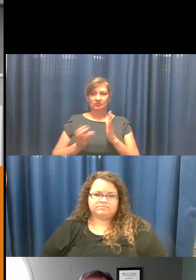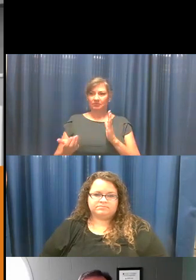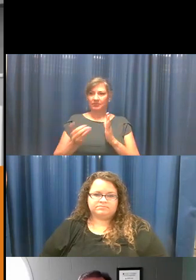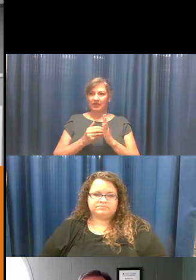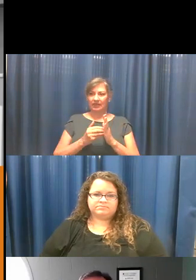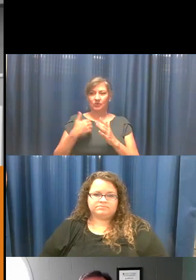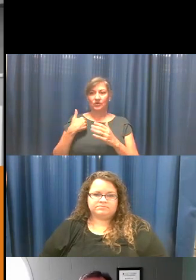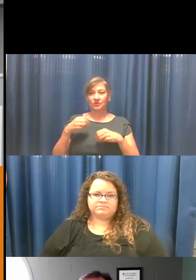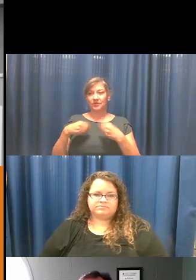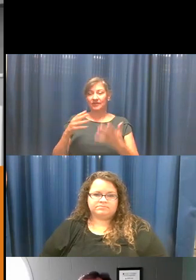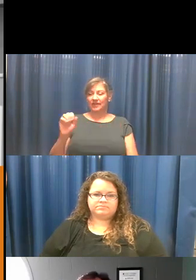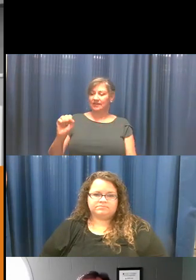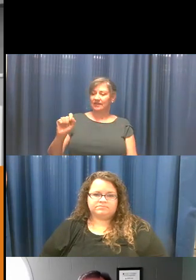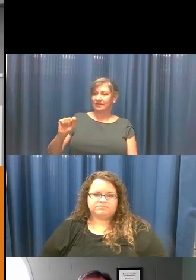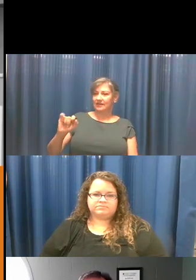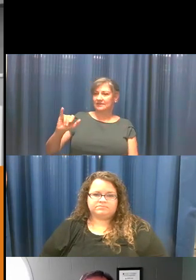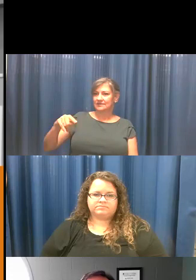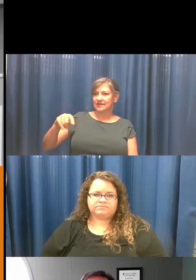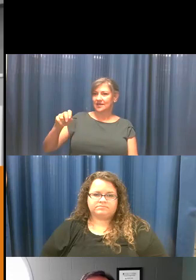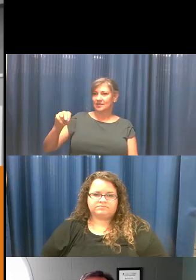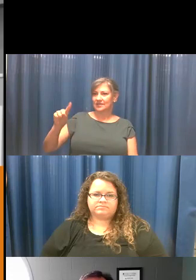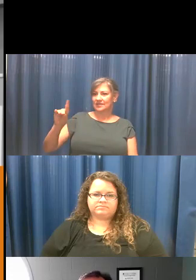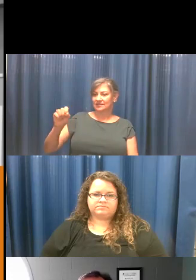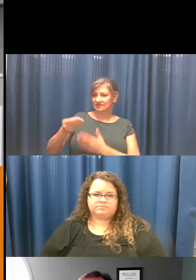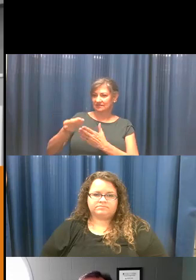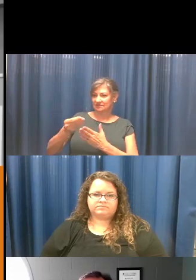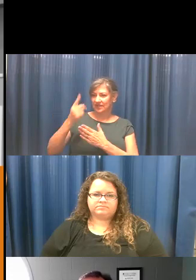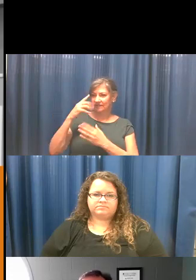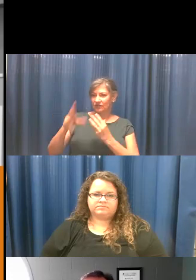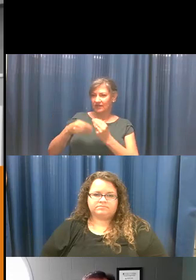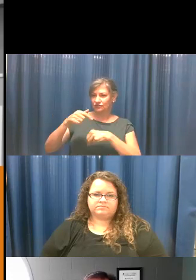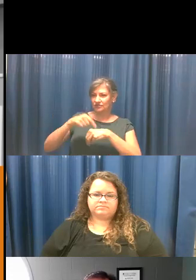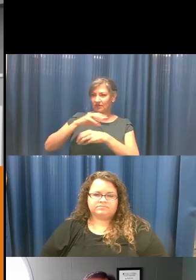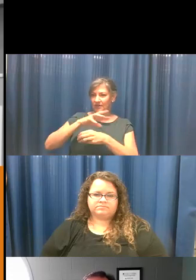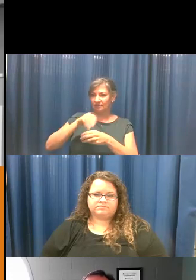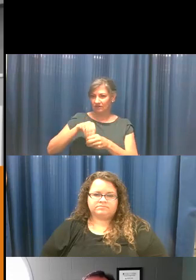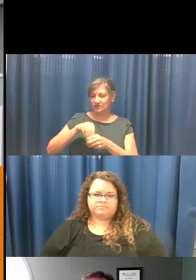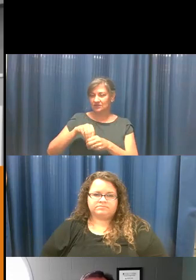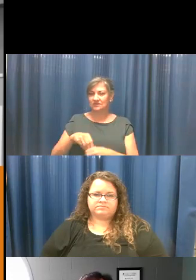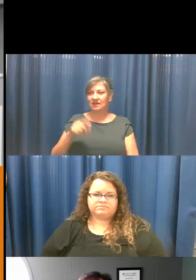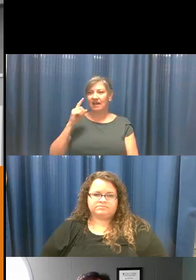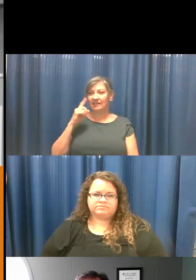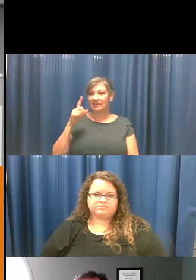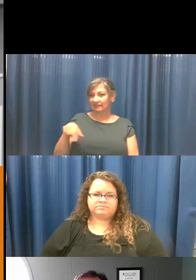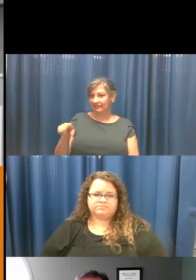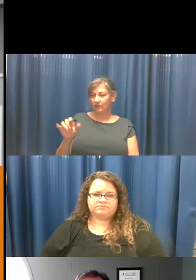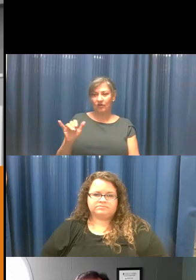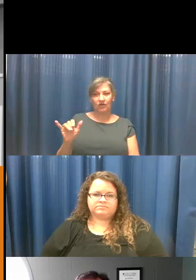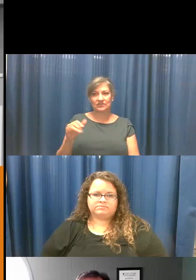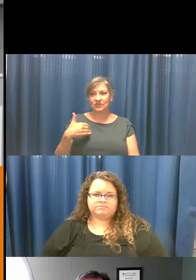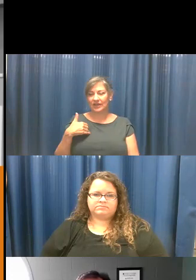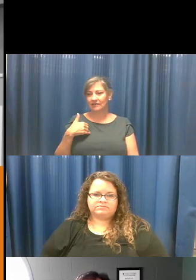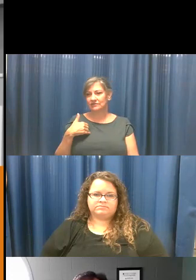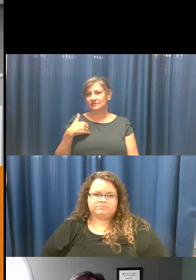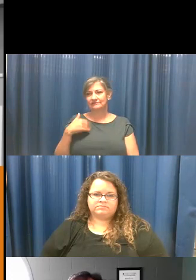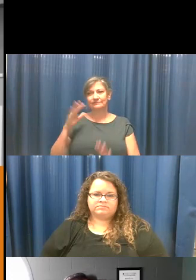providing some stipends for those faculty members for the extra time involved. And I think they will also have just an